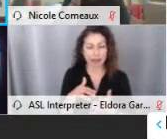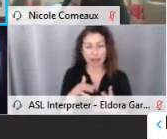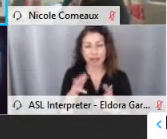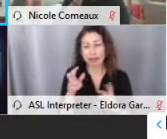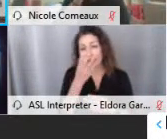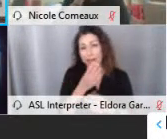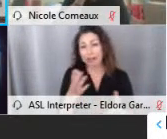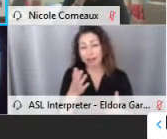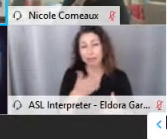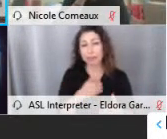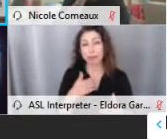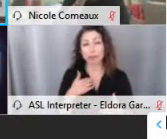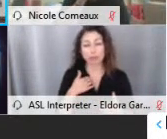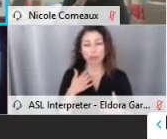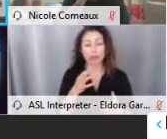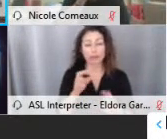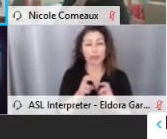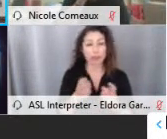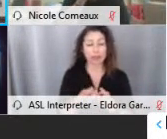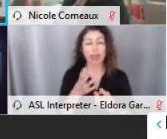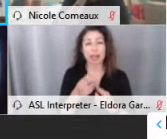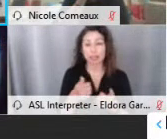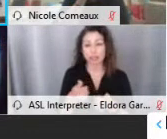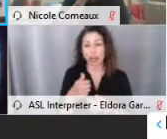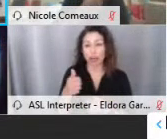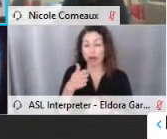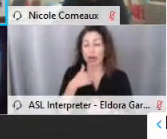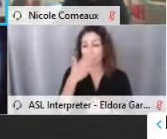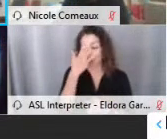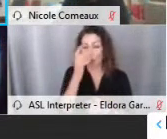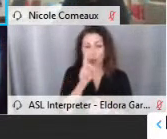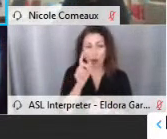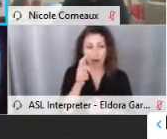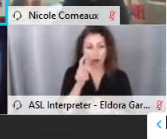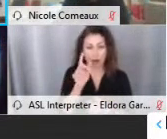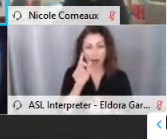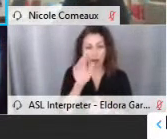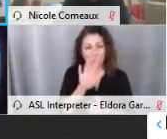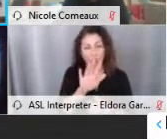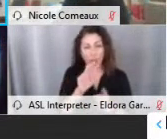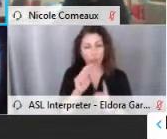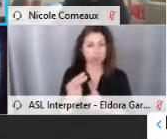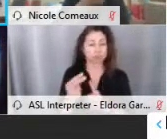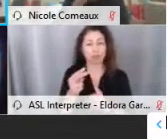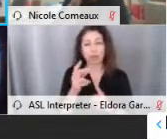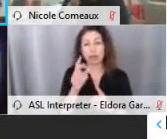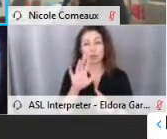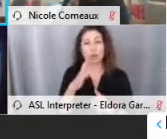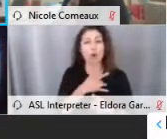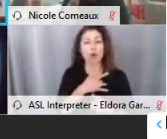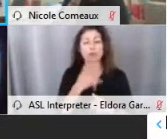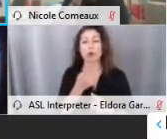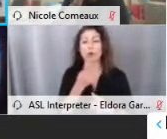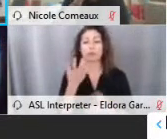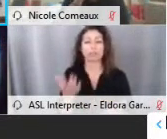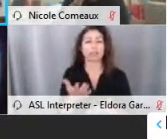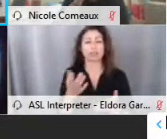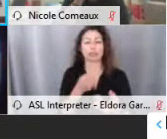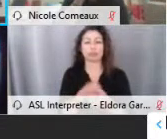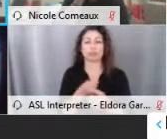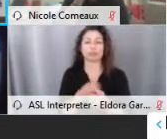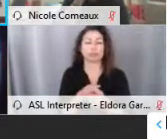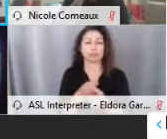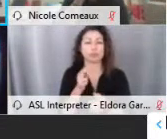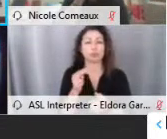members of the committee, I know where all of you are, and I know that your hearts are always there for New